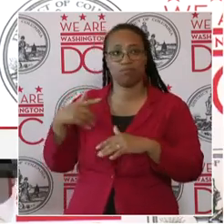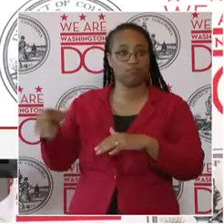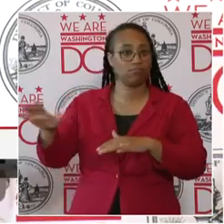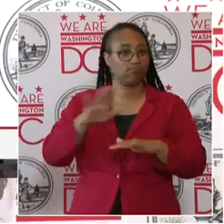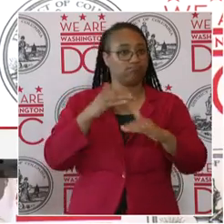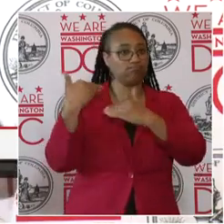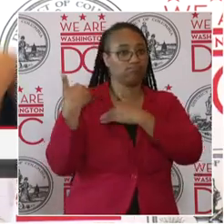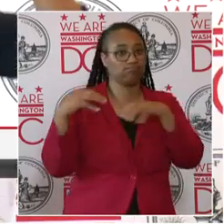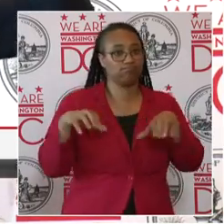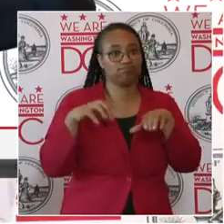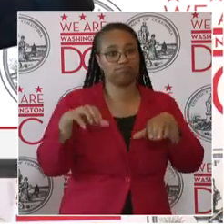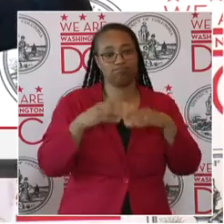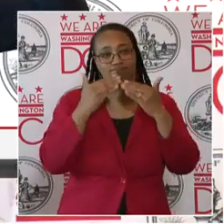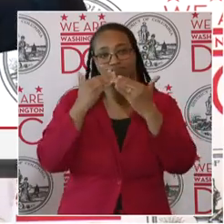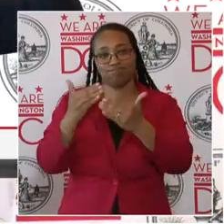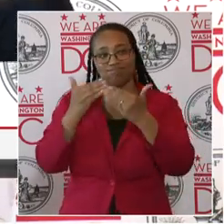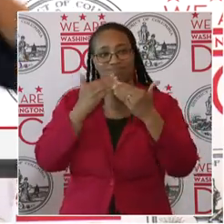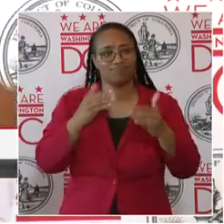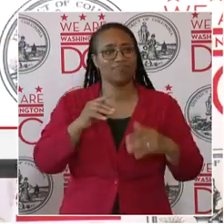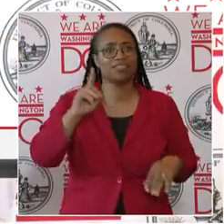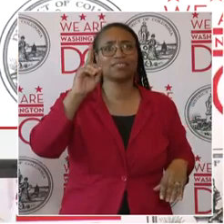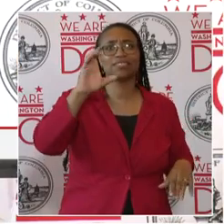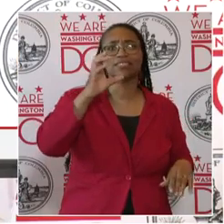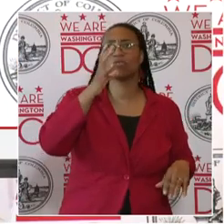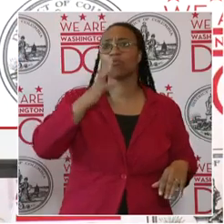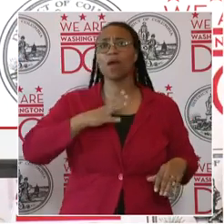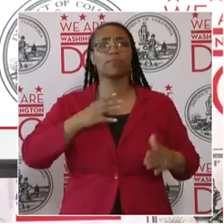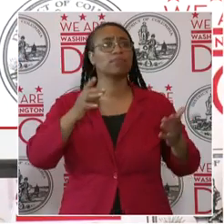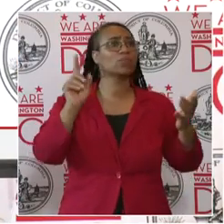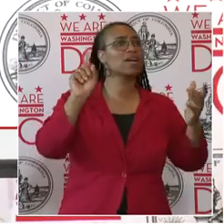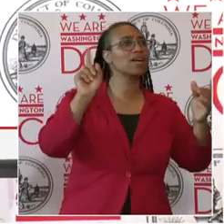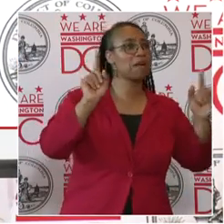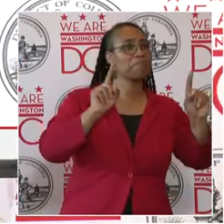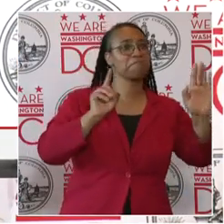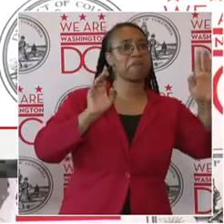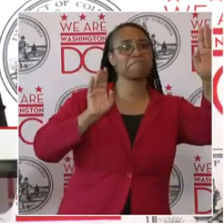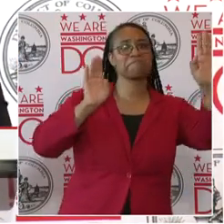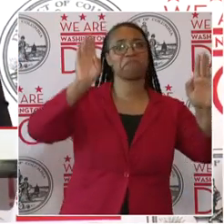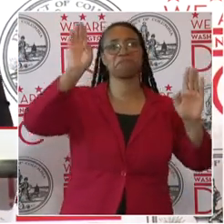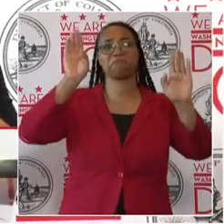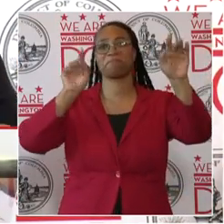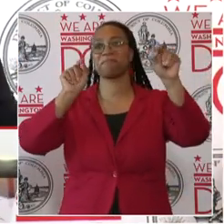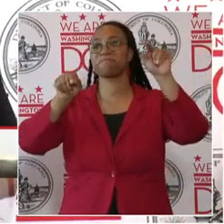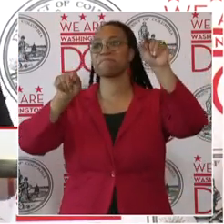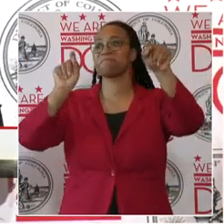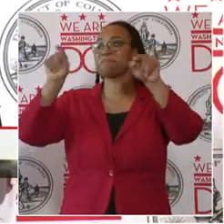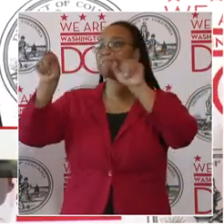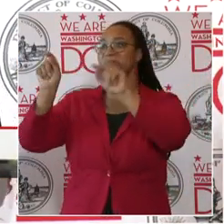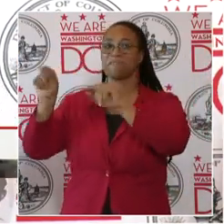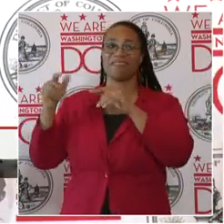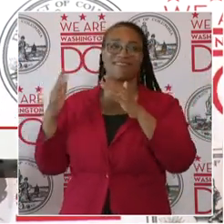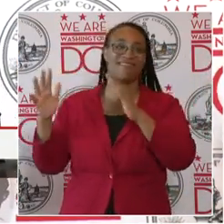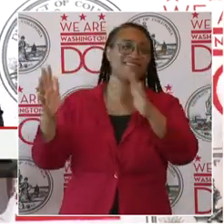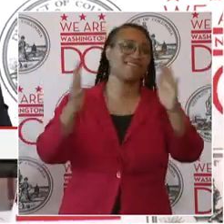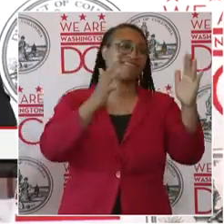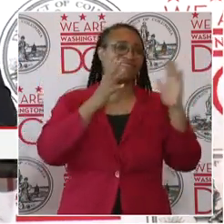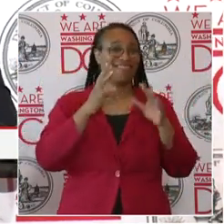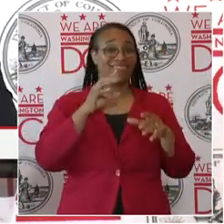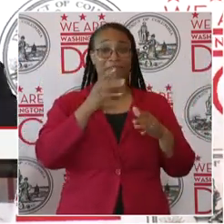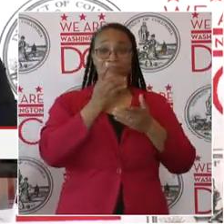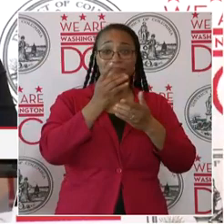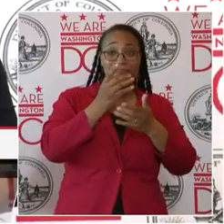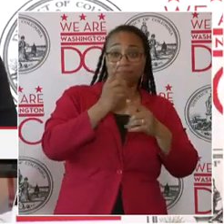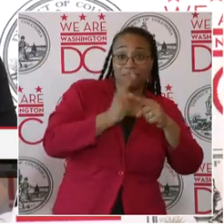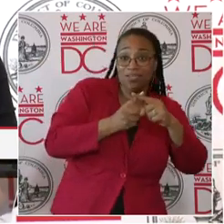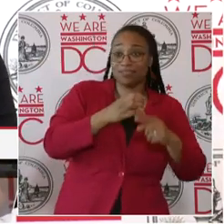Commission for Women? Raise your hands, please, and be acknowledged. Thank you to our commissioners.